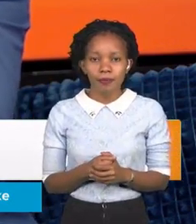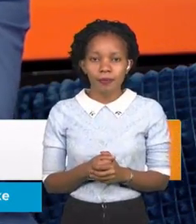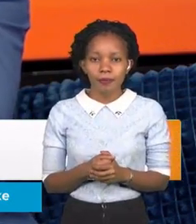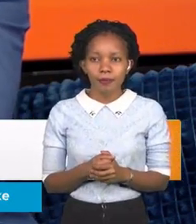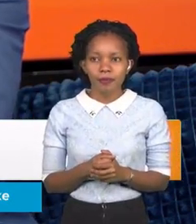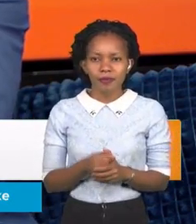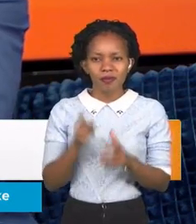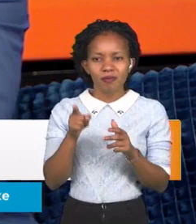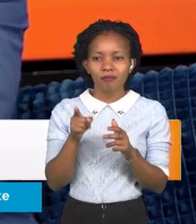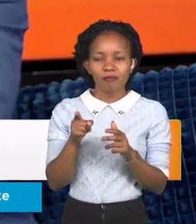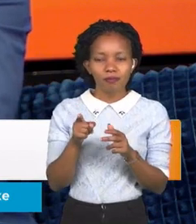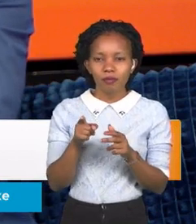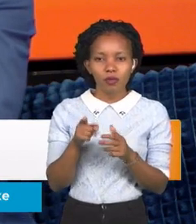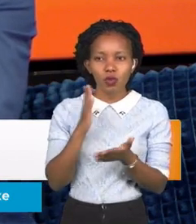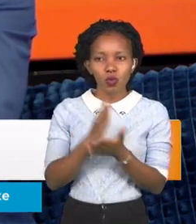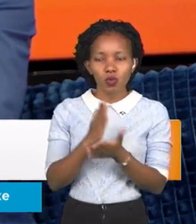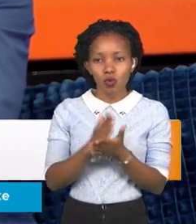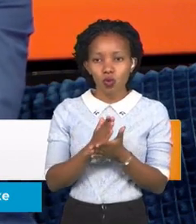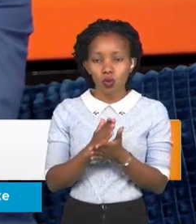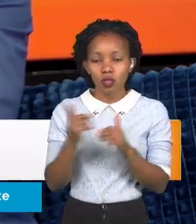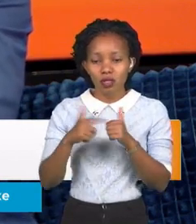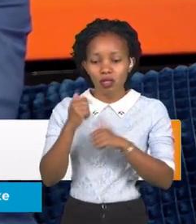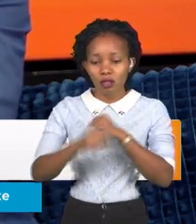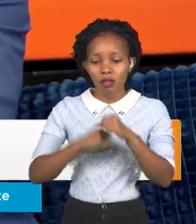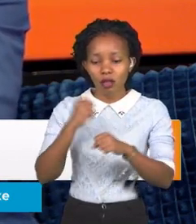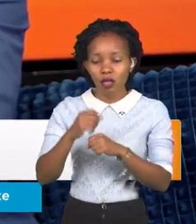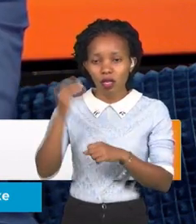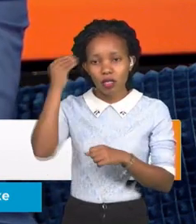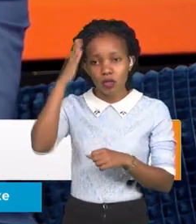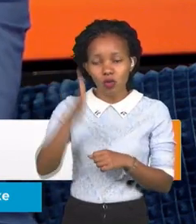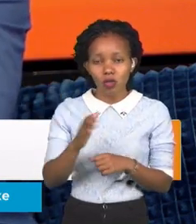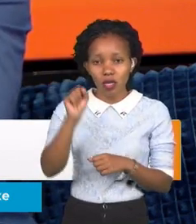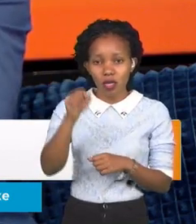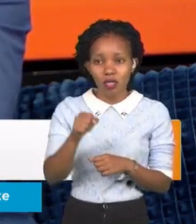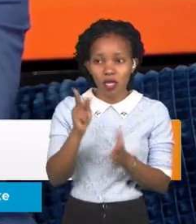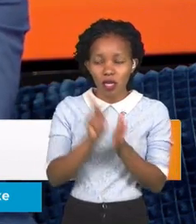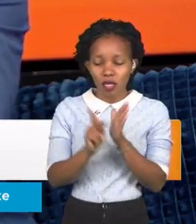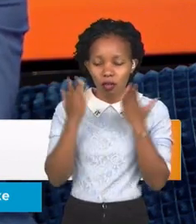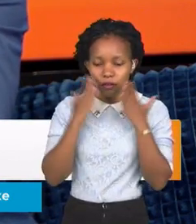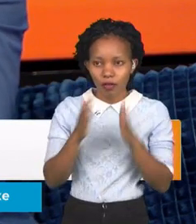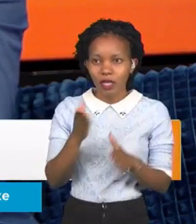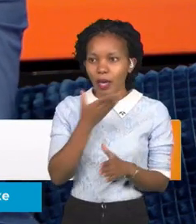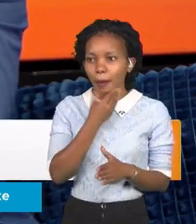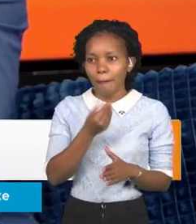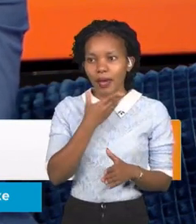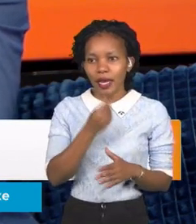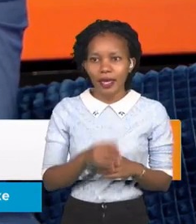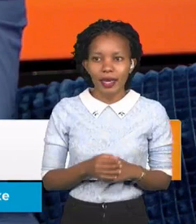this is very unfortunate, a sixth year student, just being killed like that. Now,